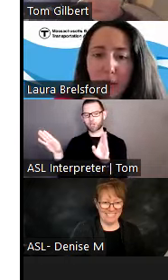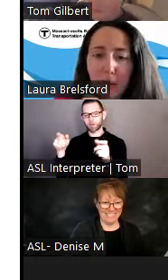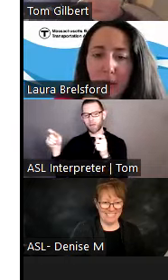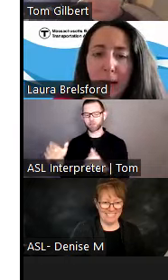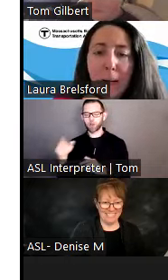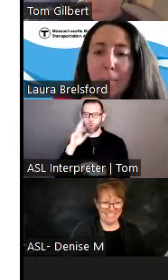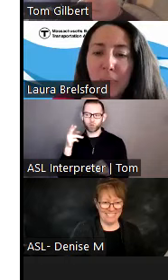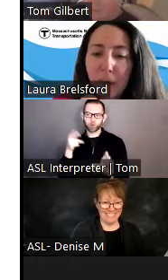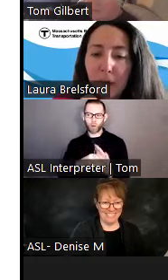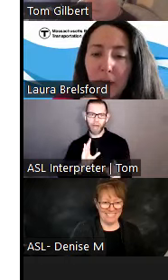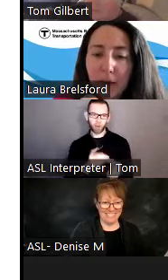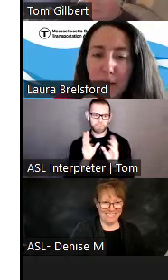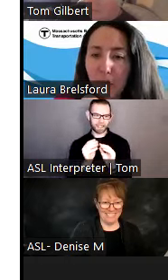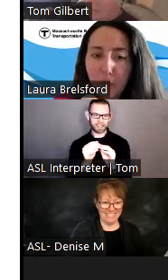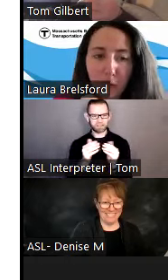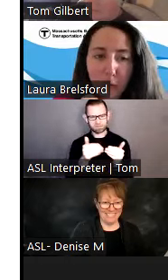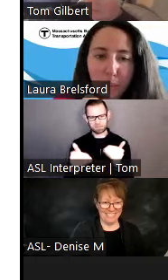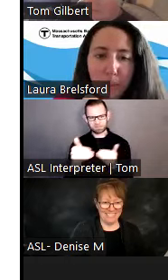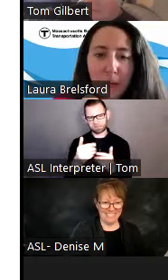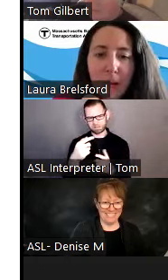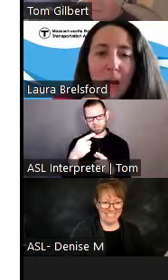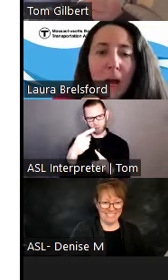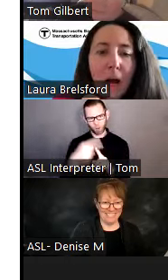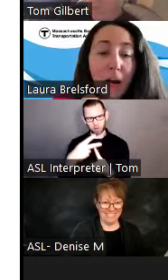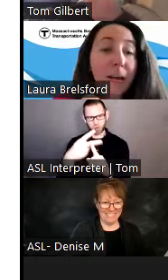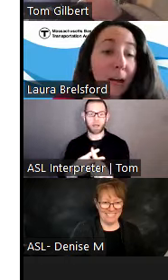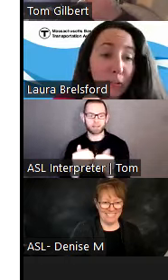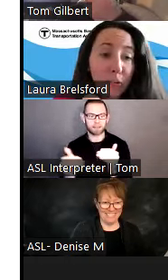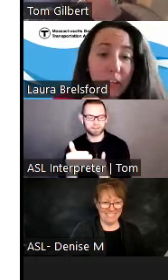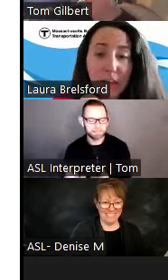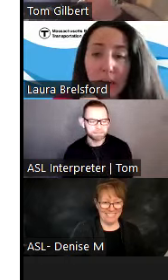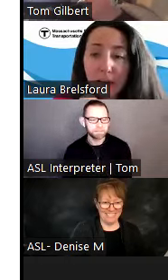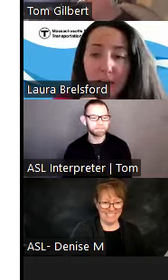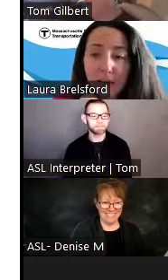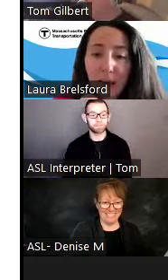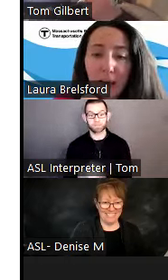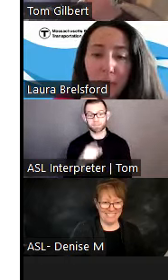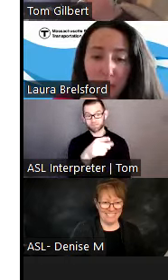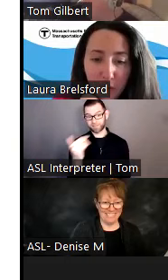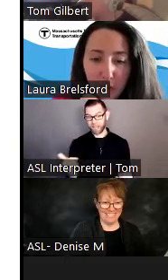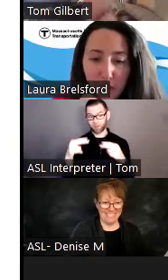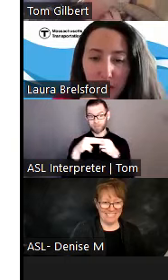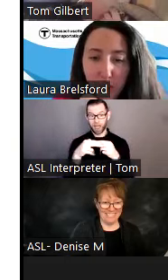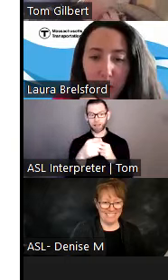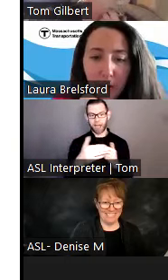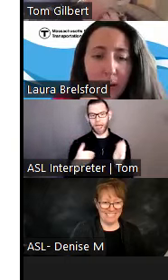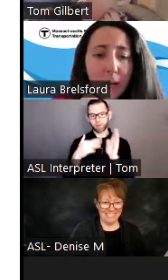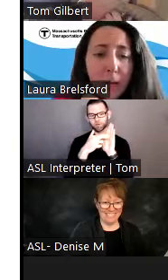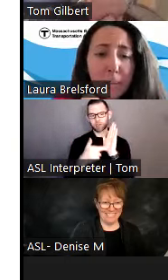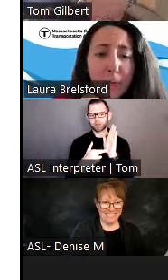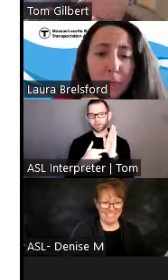RTAG meeting in the next month or two. And on the screen is a registration link